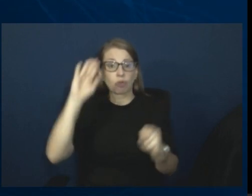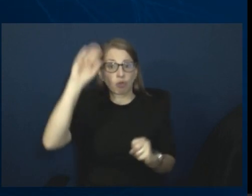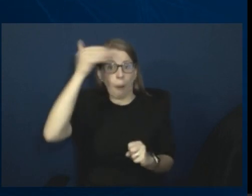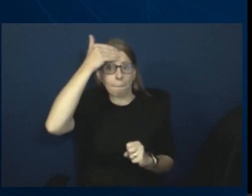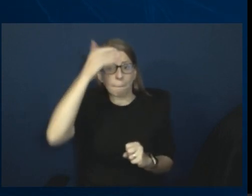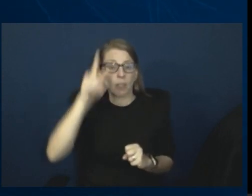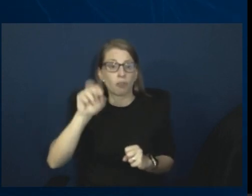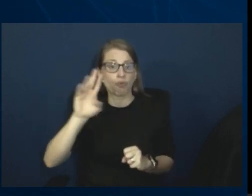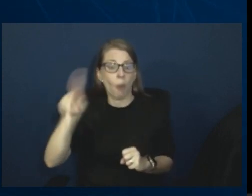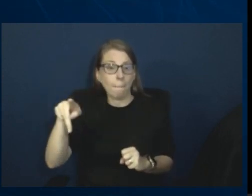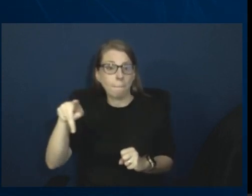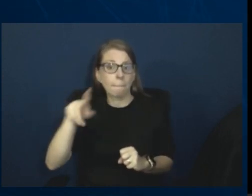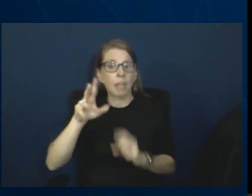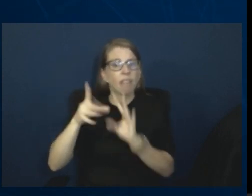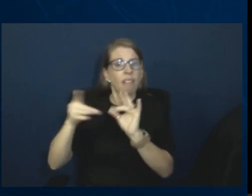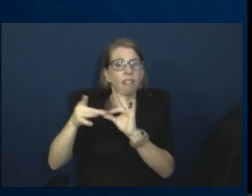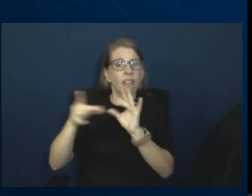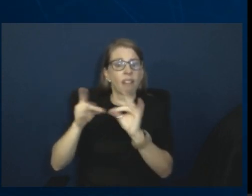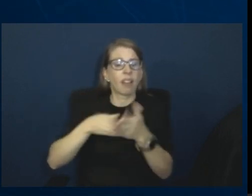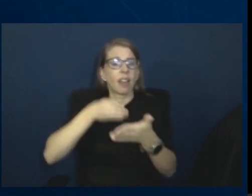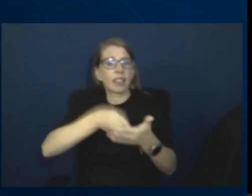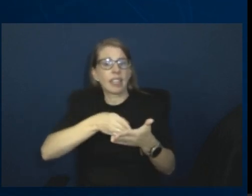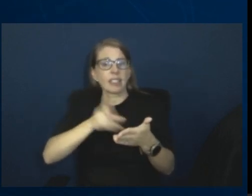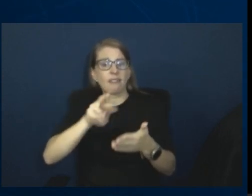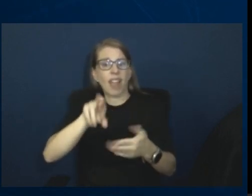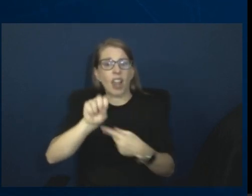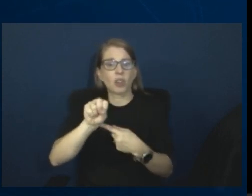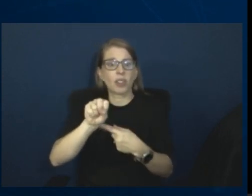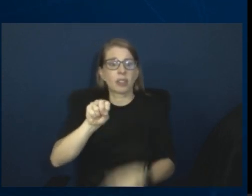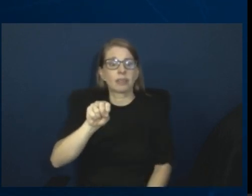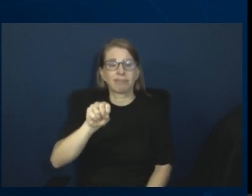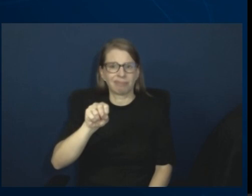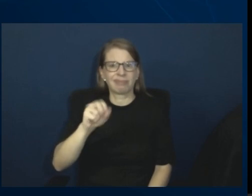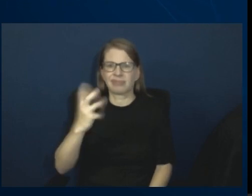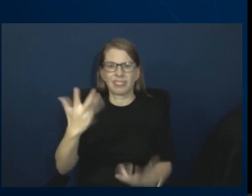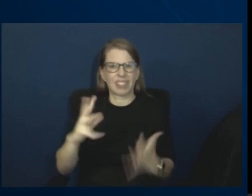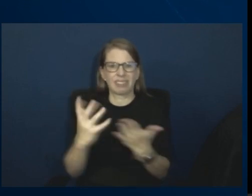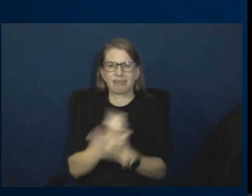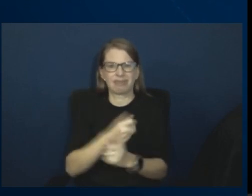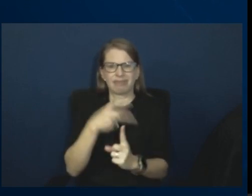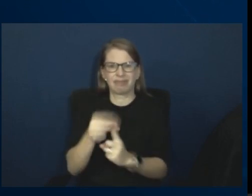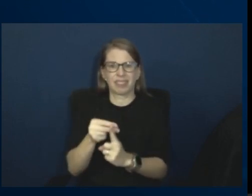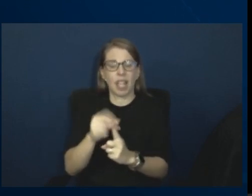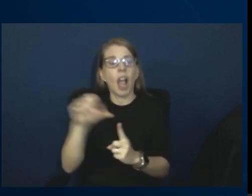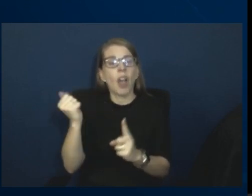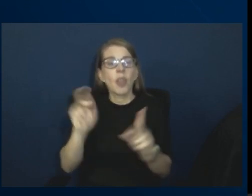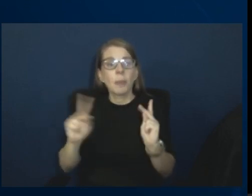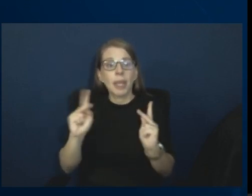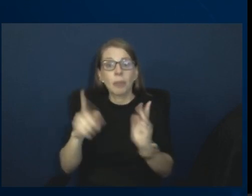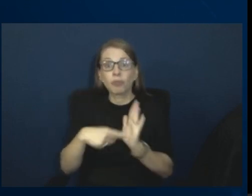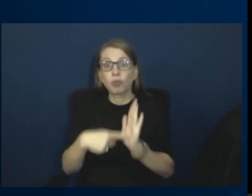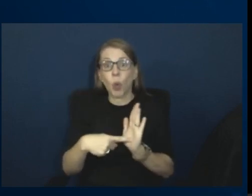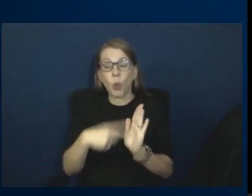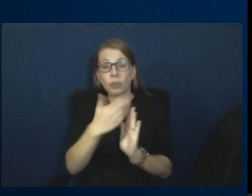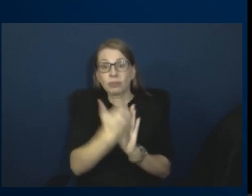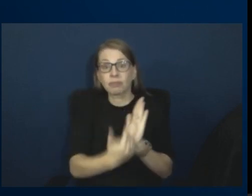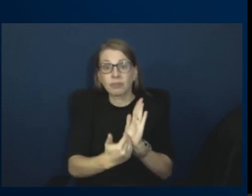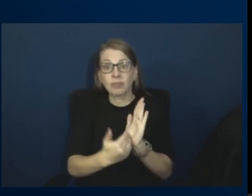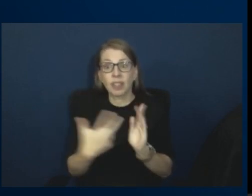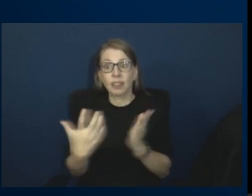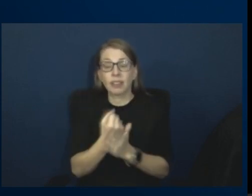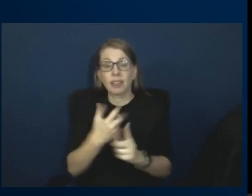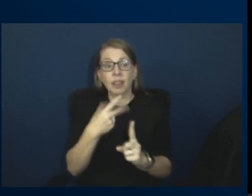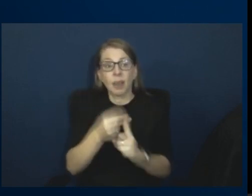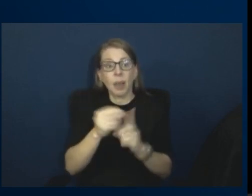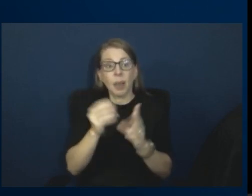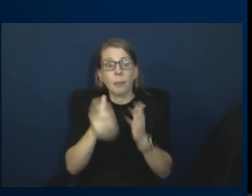some of his words against the virus, he did get vaccinated, and it shows other people who did get vaccinated. But I think more importantly, down at the bottom,